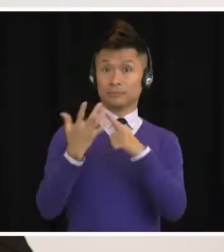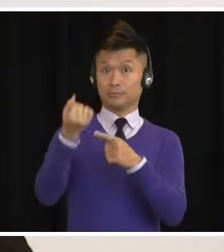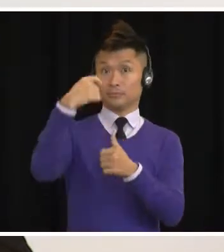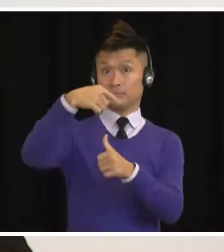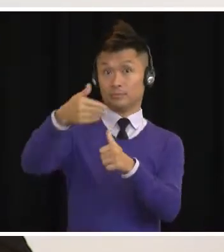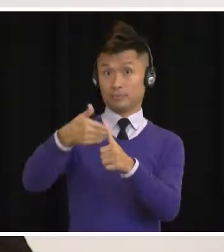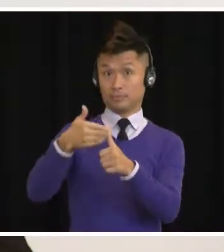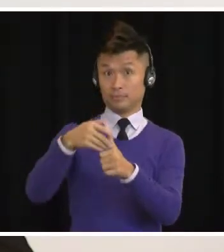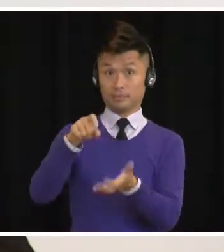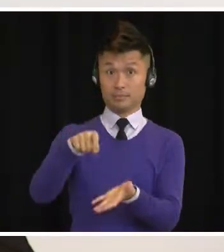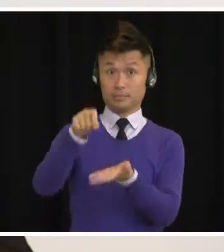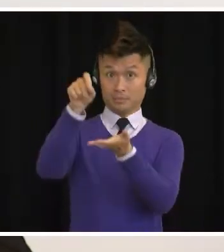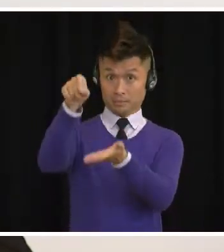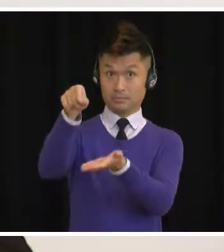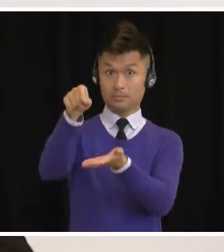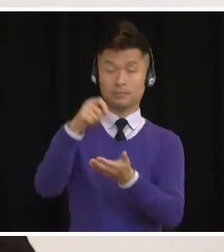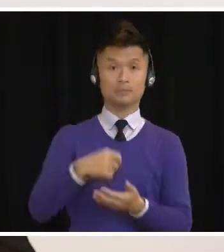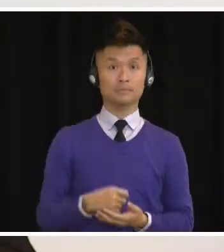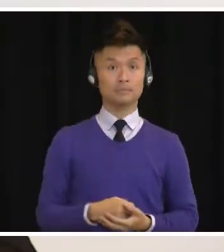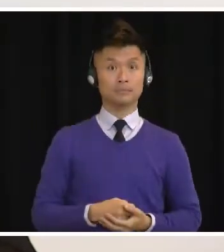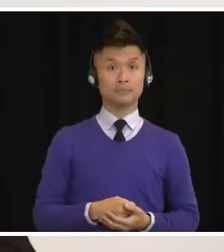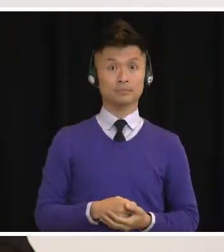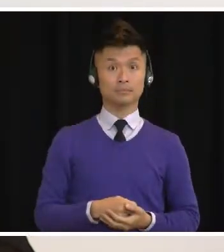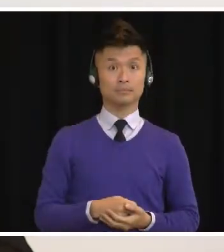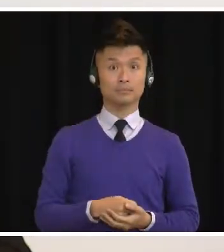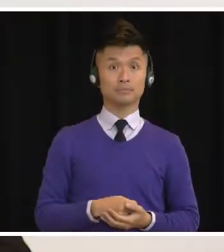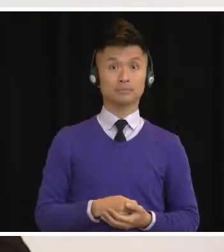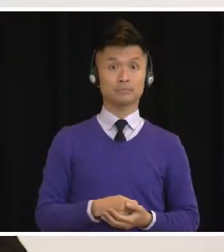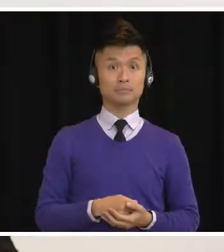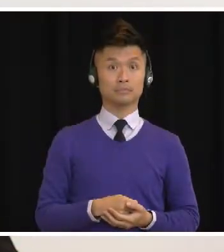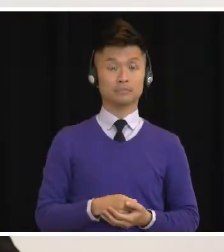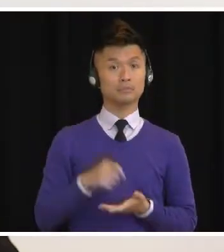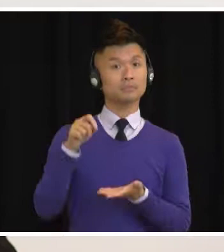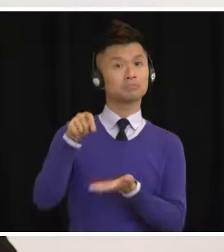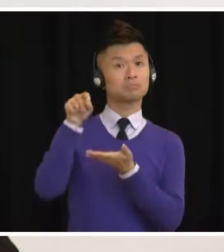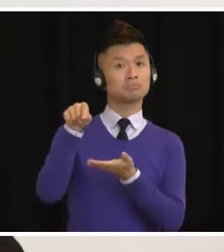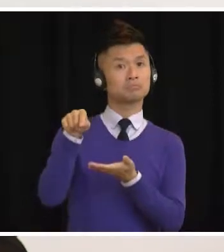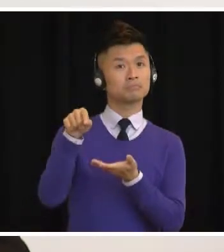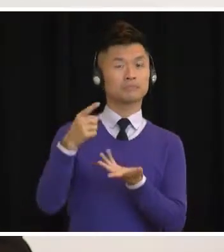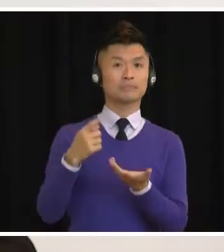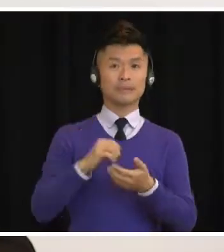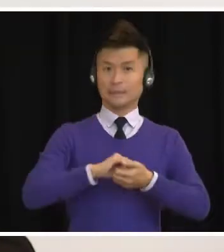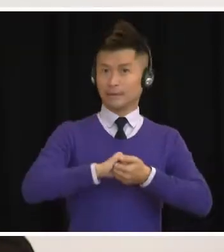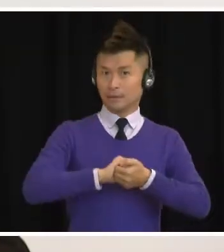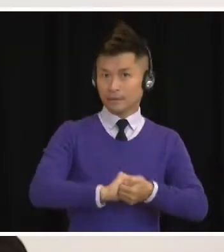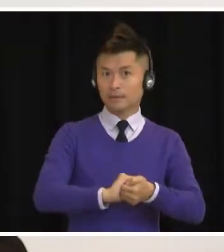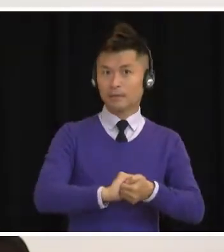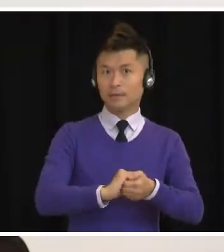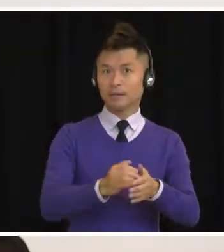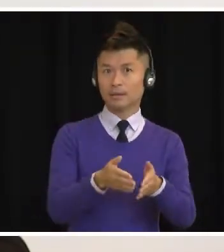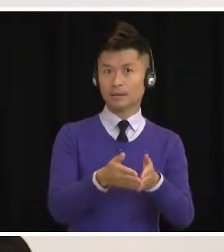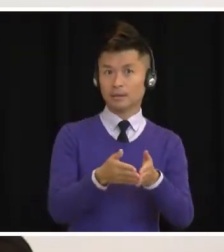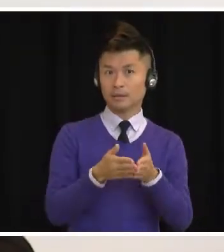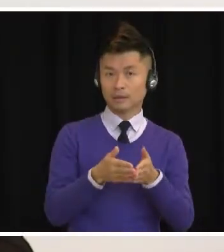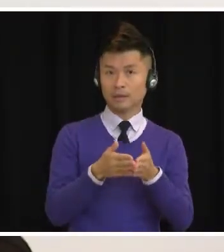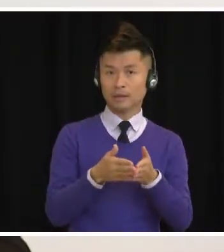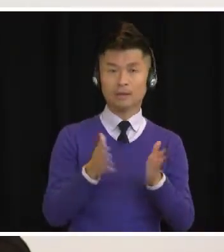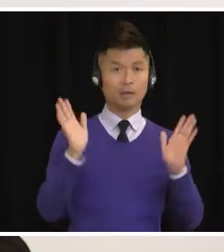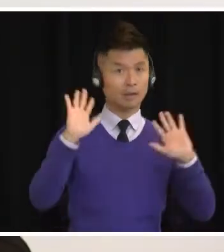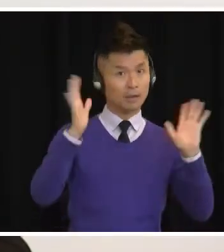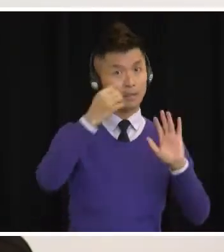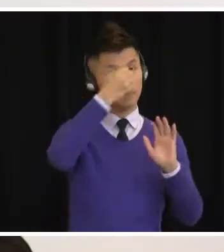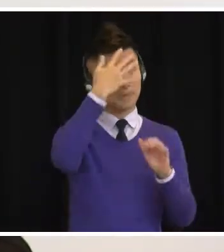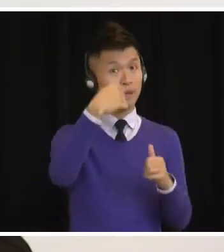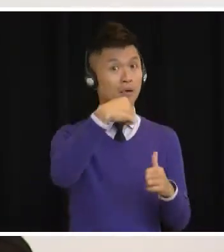is it obligatory to teach children on the special rights of children?